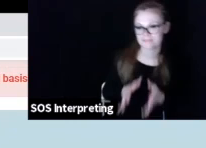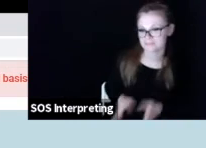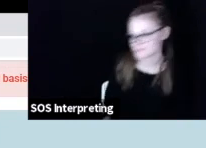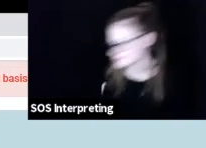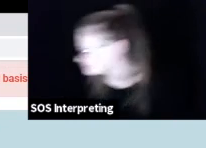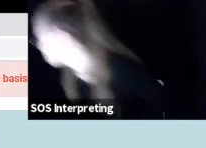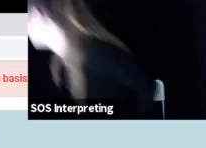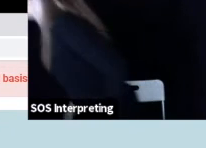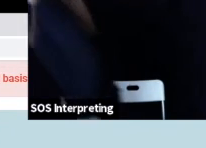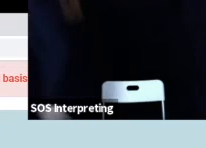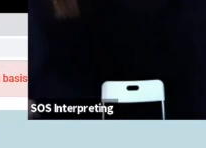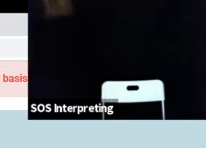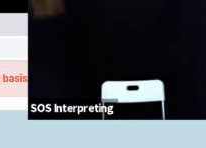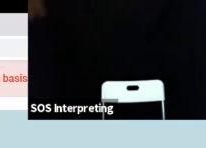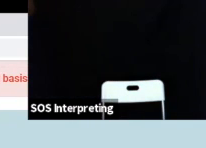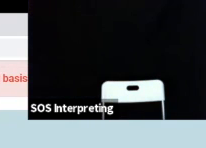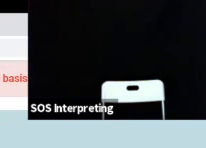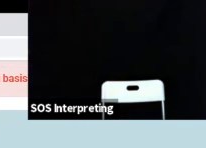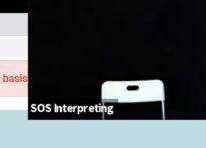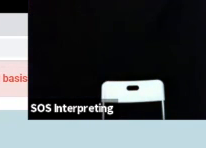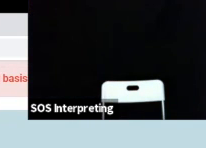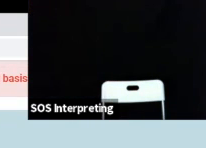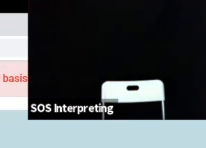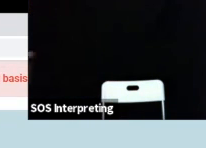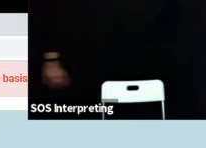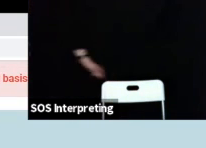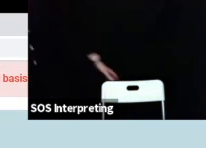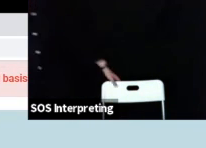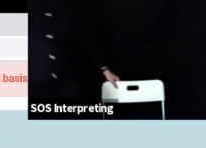search the event that I want to show you.